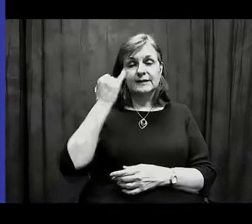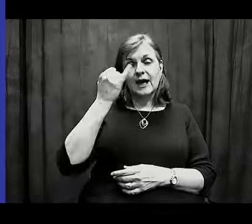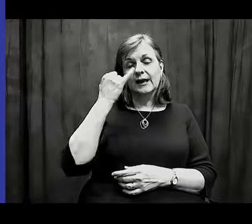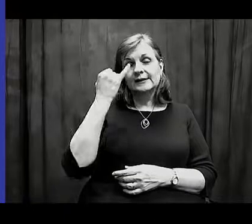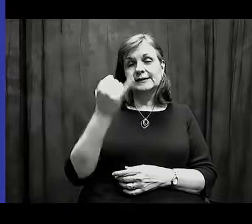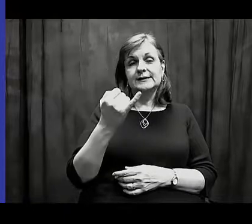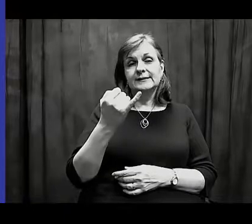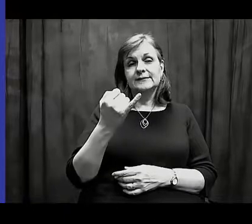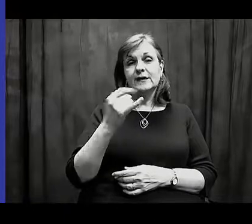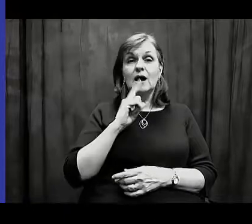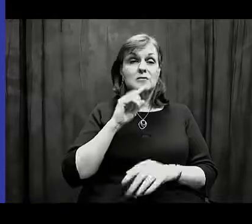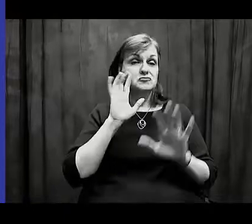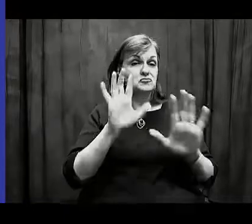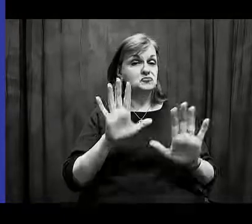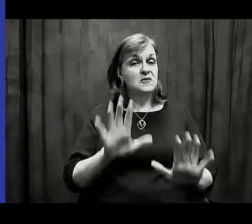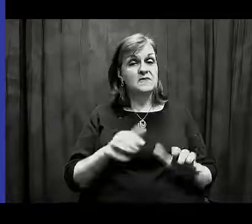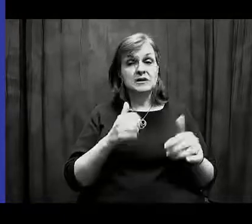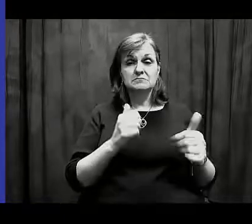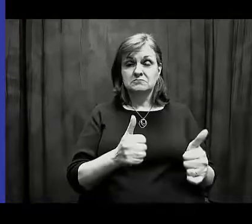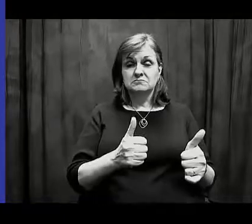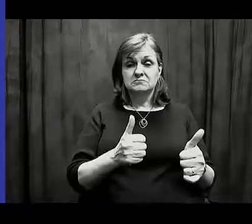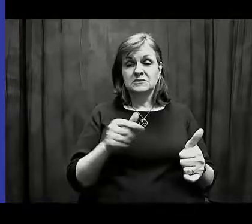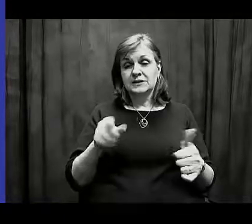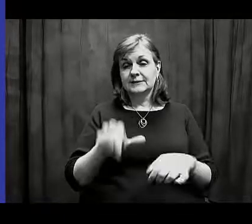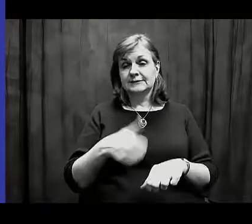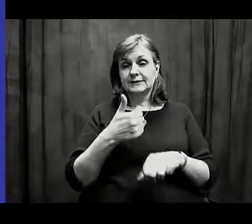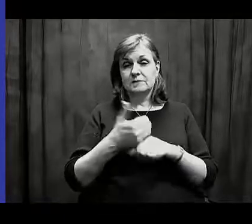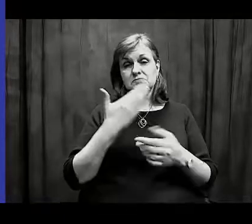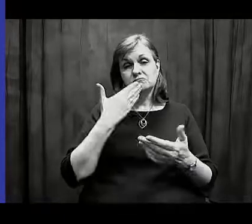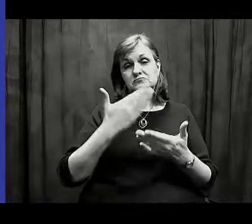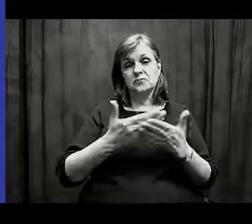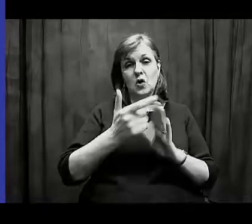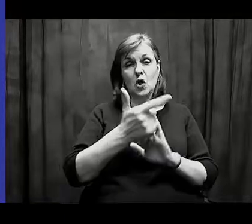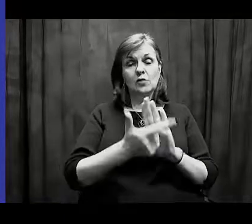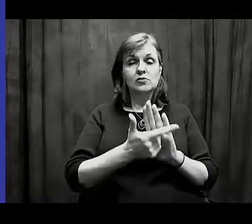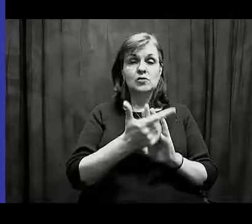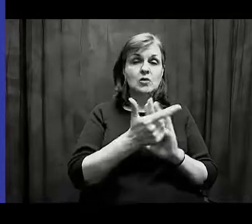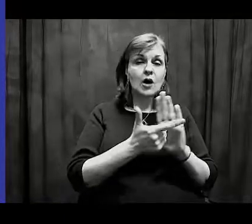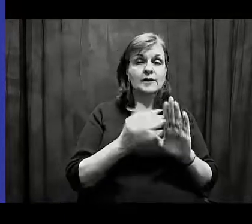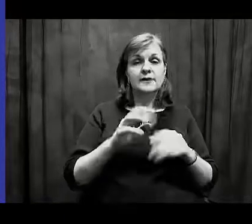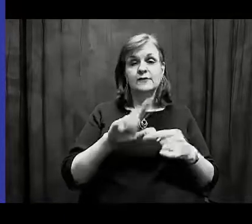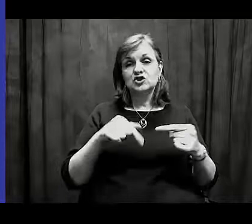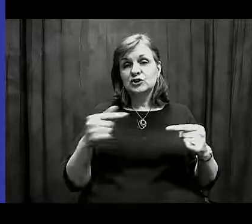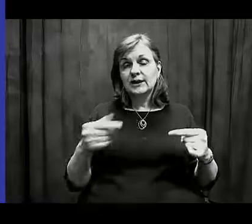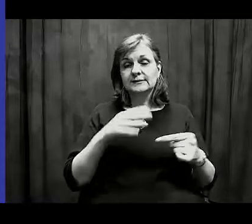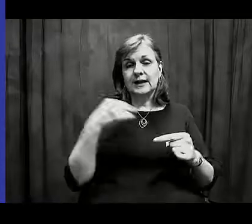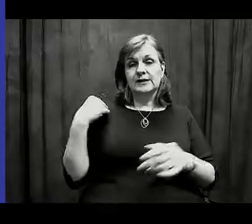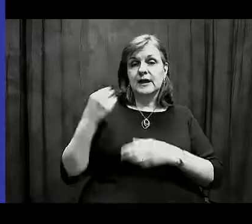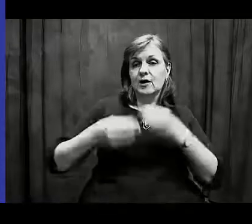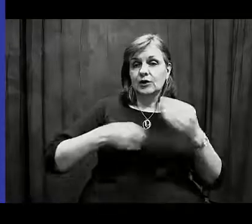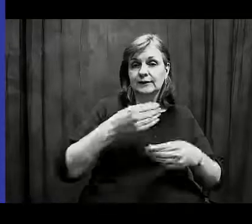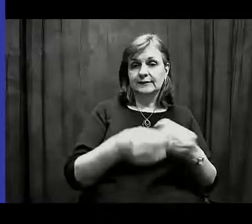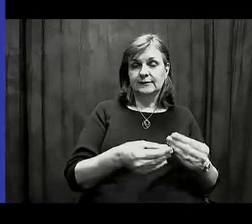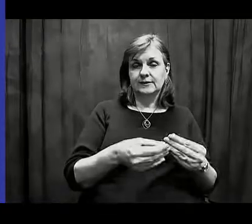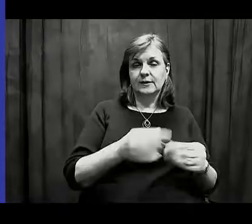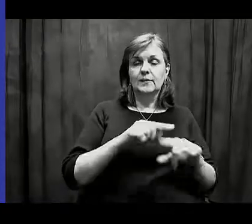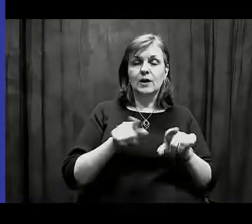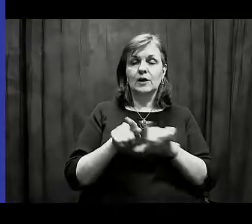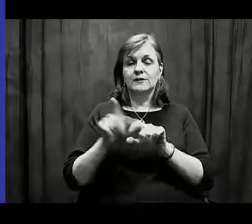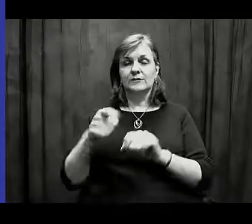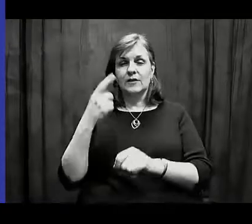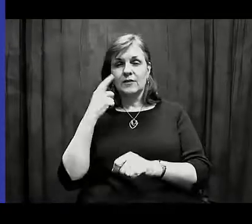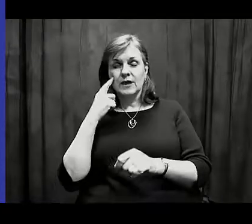how some of his ideas are terrific. He set up some great laws of genetics